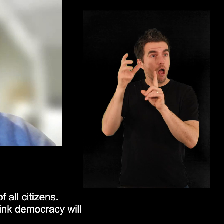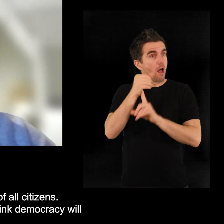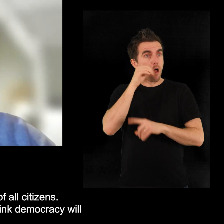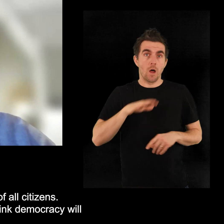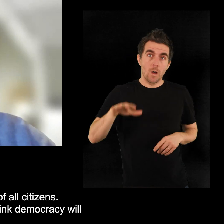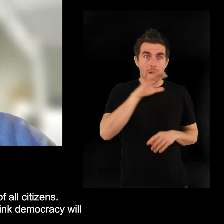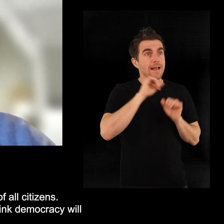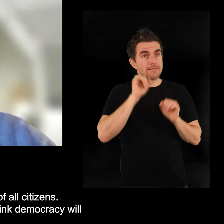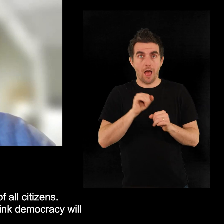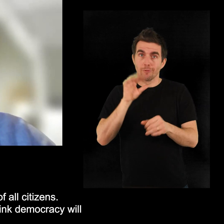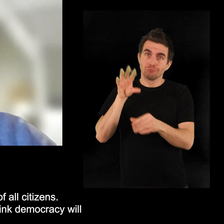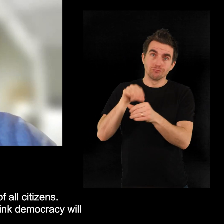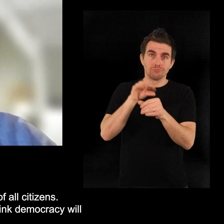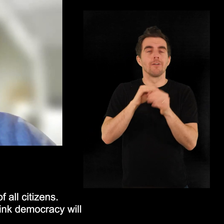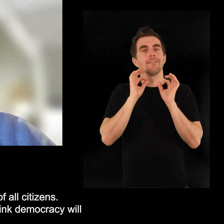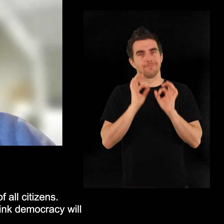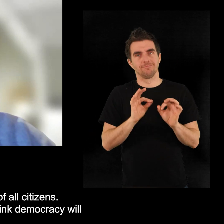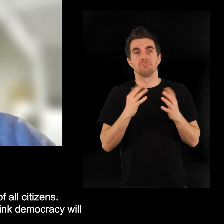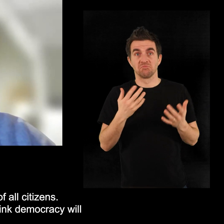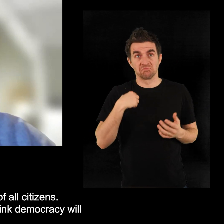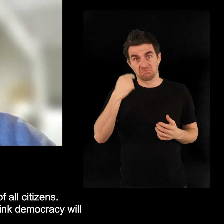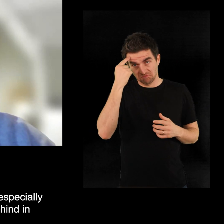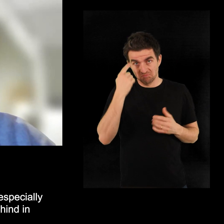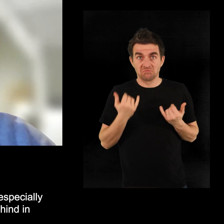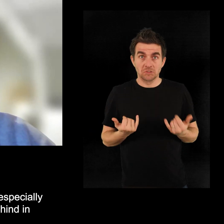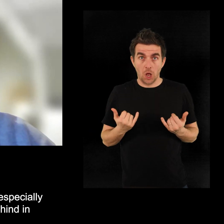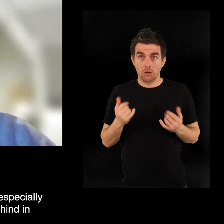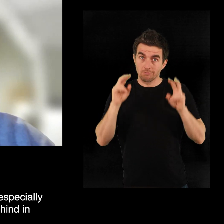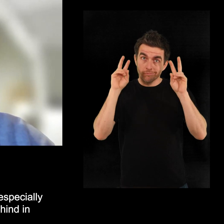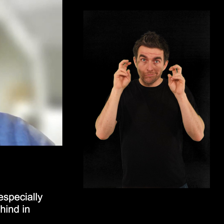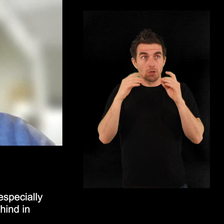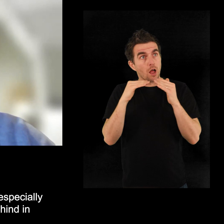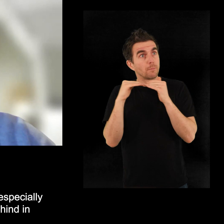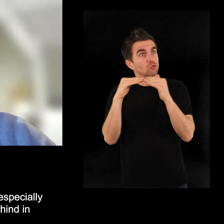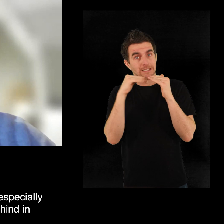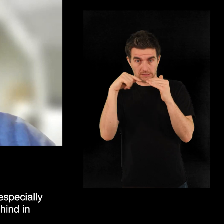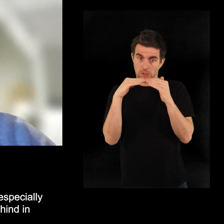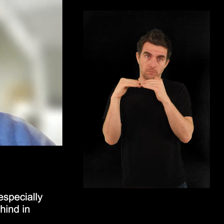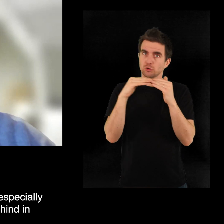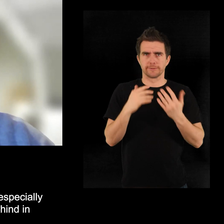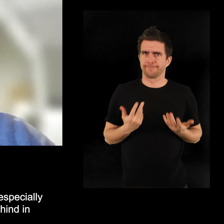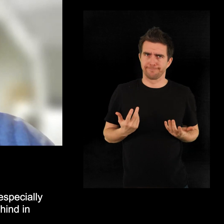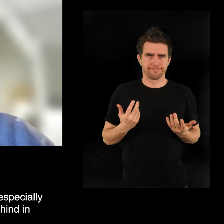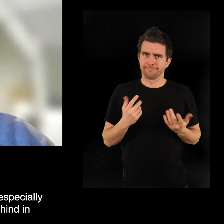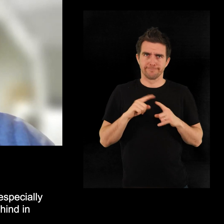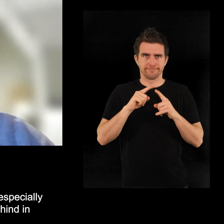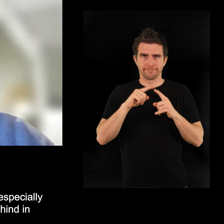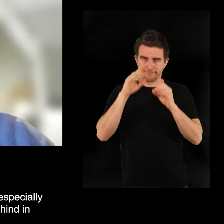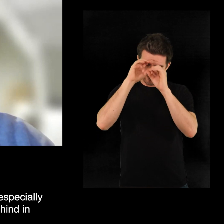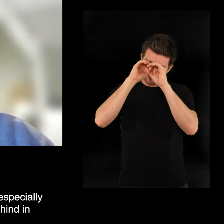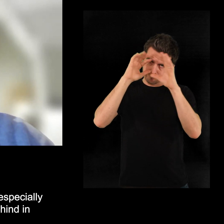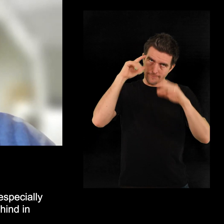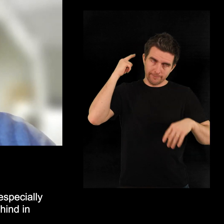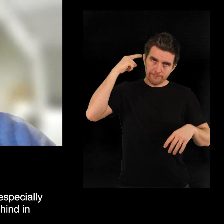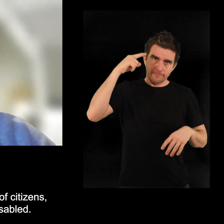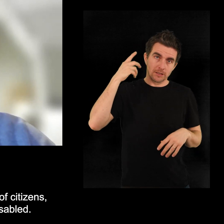is achieved, I think democracy will still be a far-fetched dream, especially for countries that are way